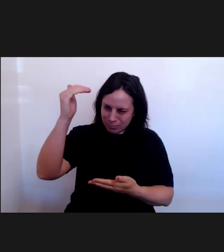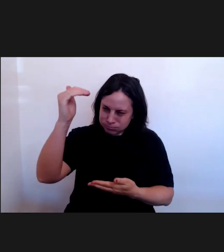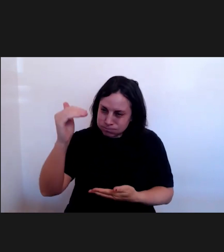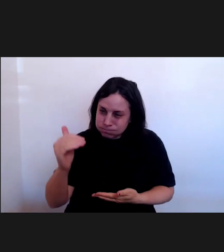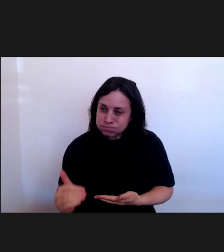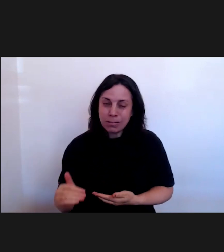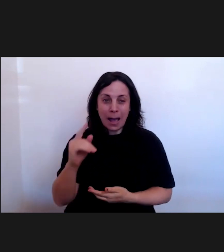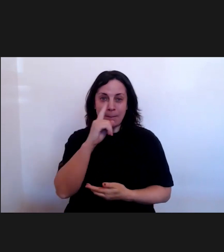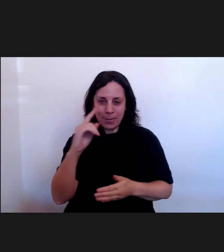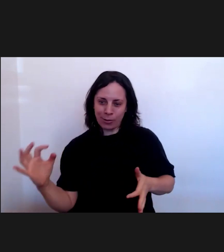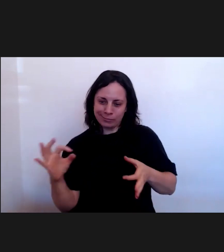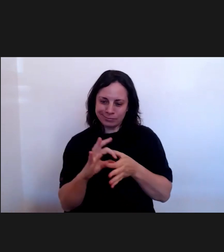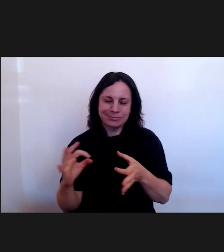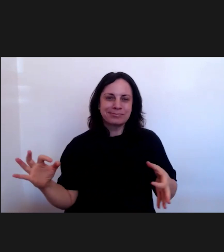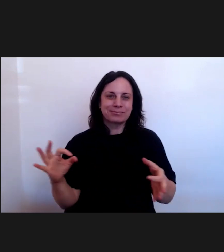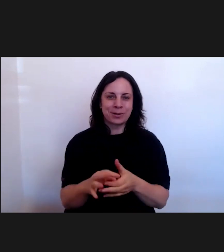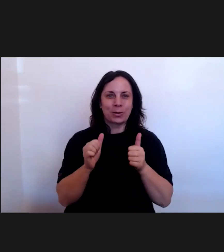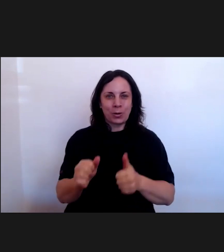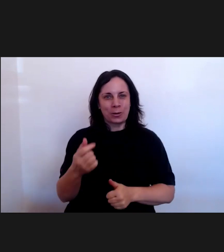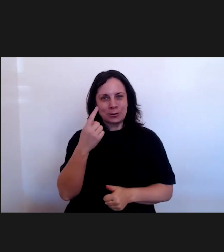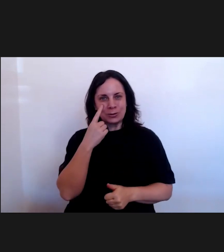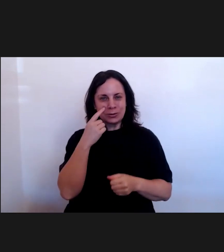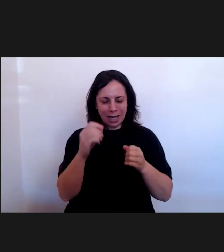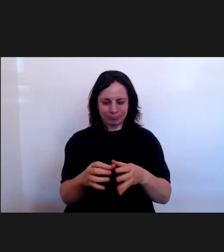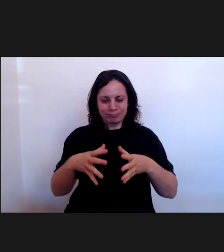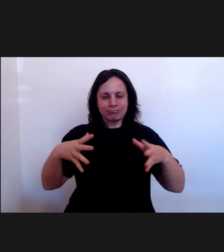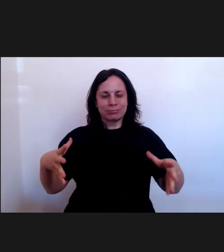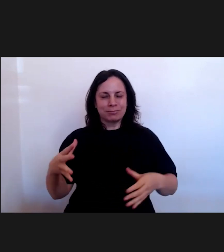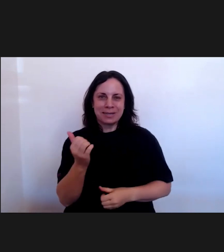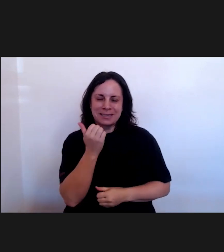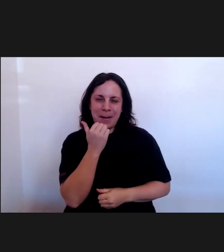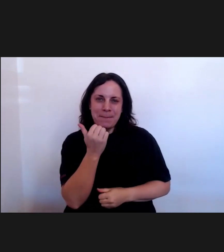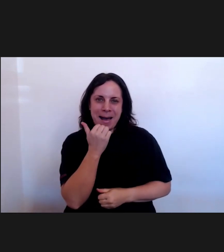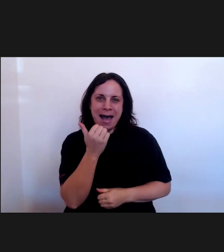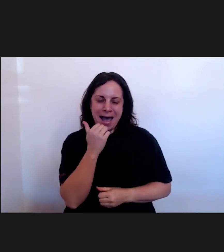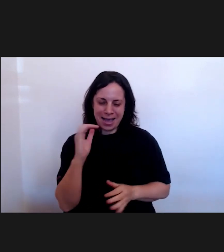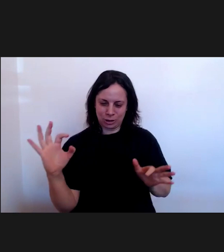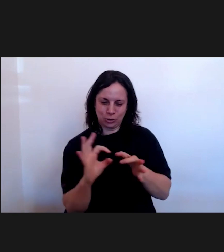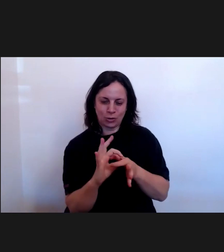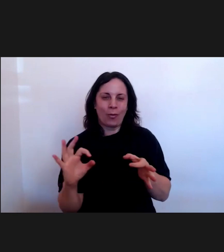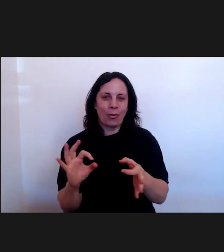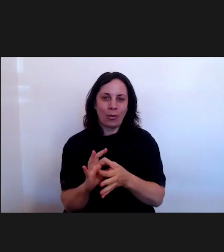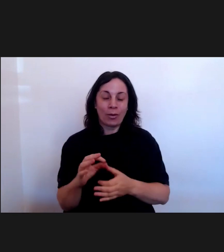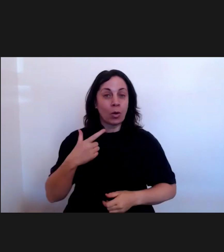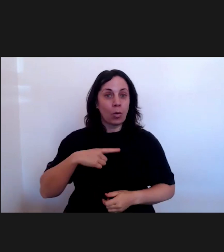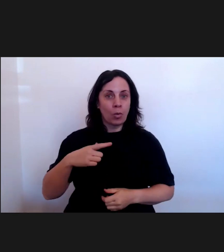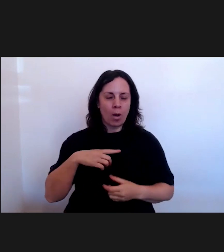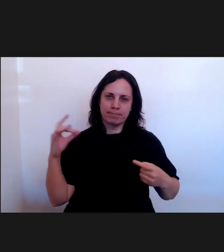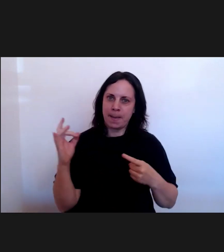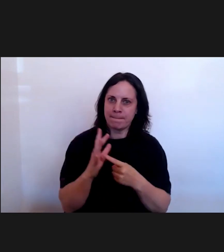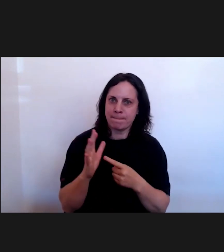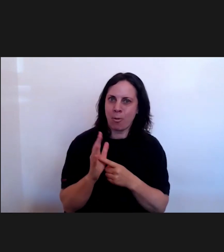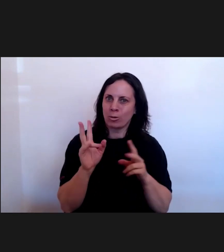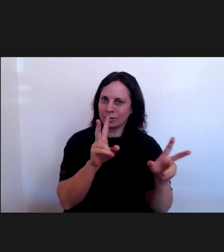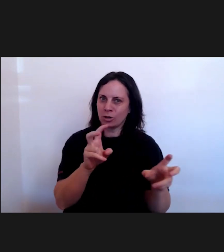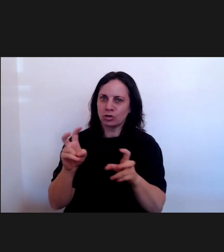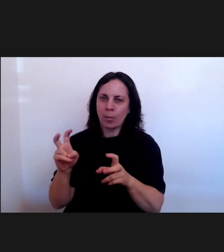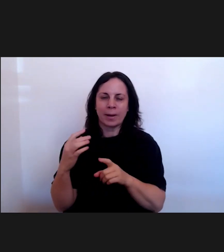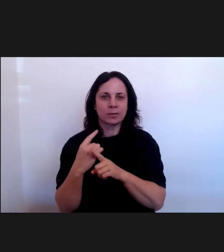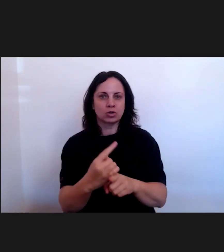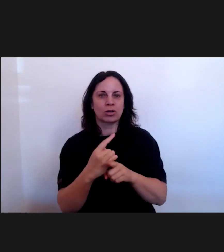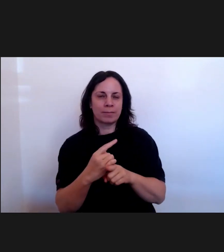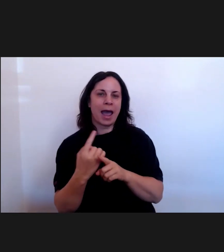see a good number of people joining us today, especially because it's such an important topic, refugee